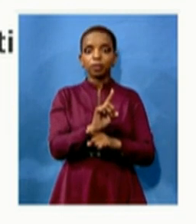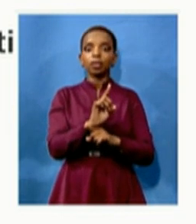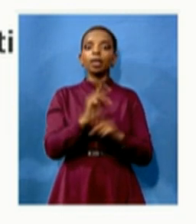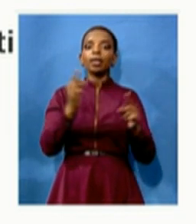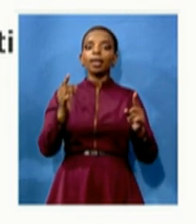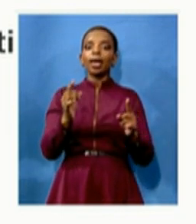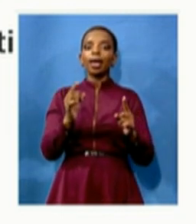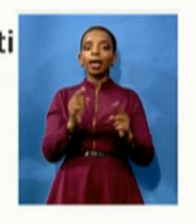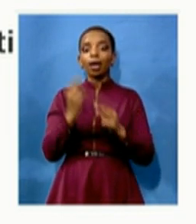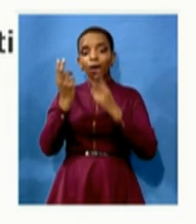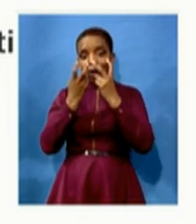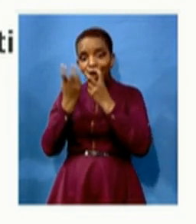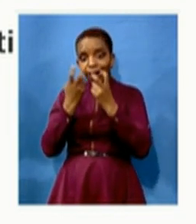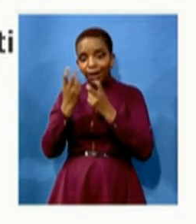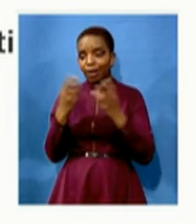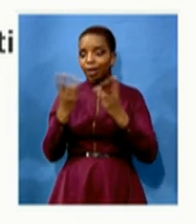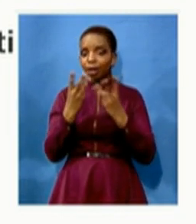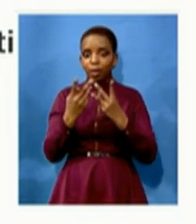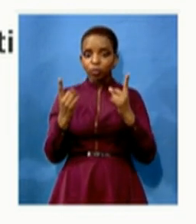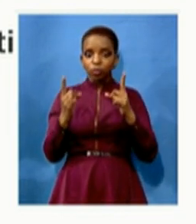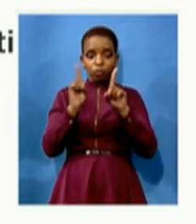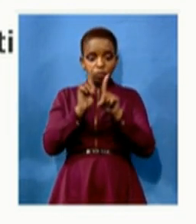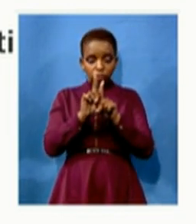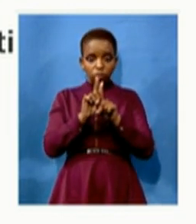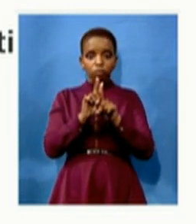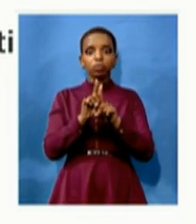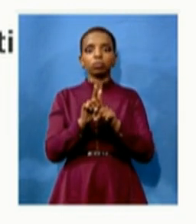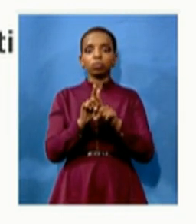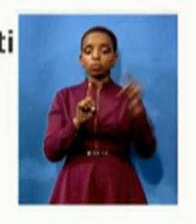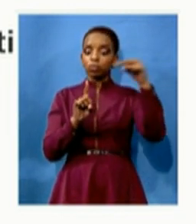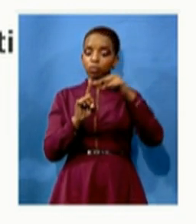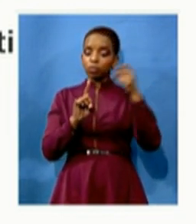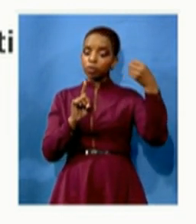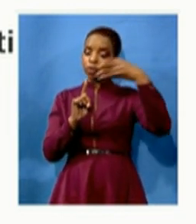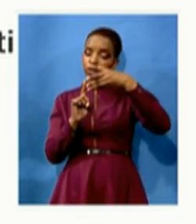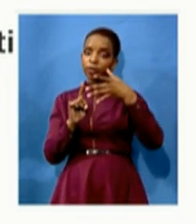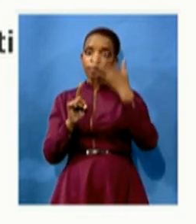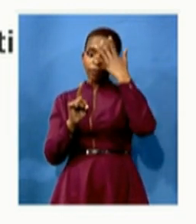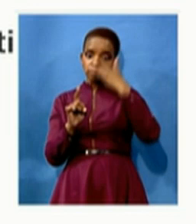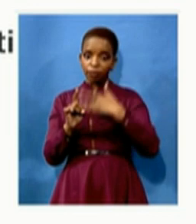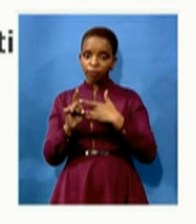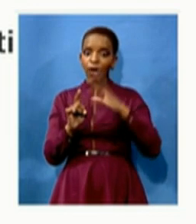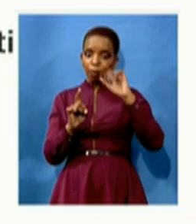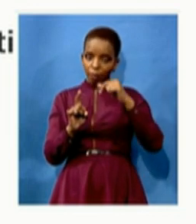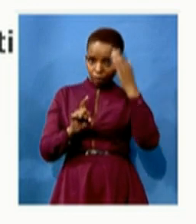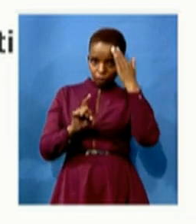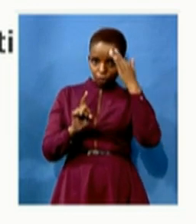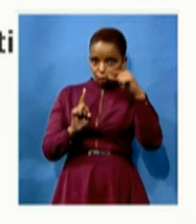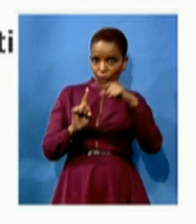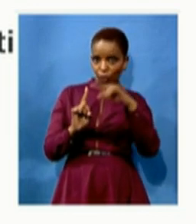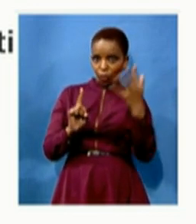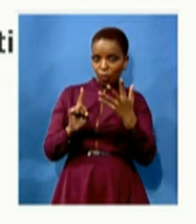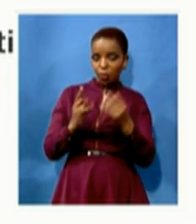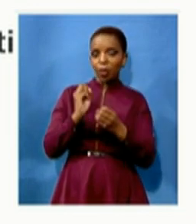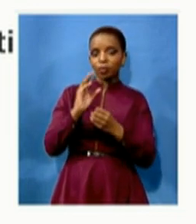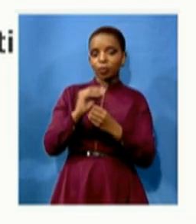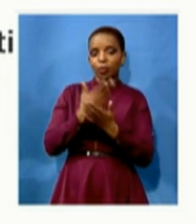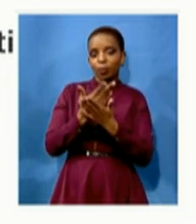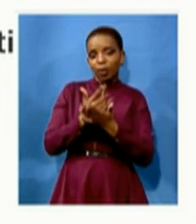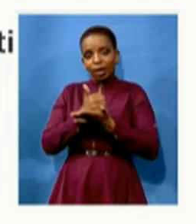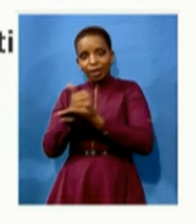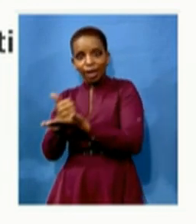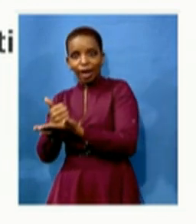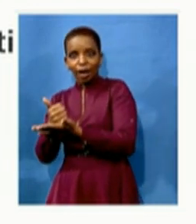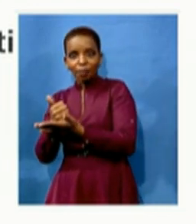in order to be able to intervene on a bilateral agent by agent level, isolate cases that have sort